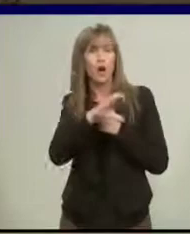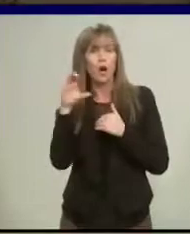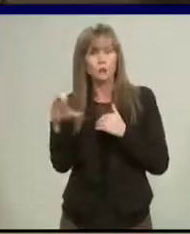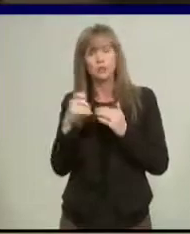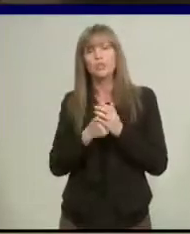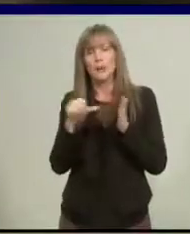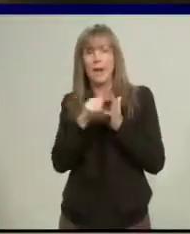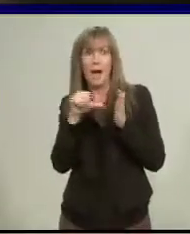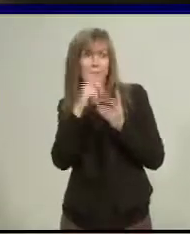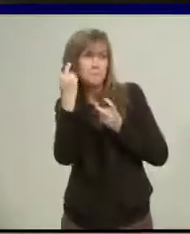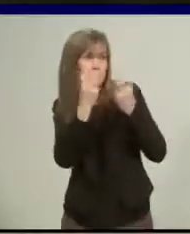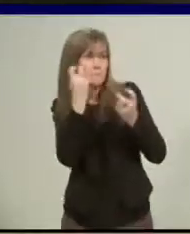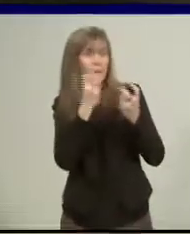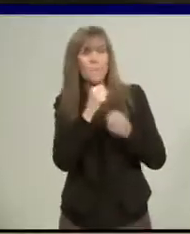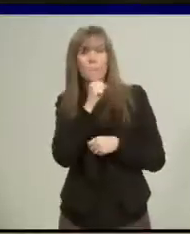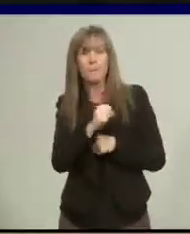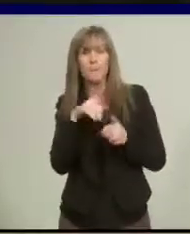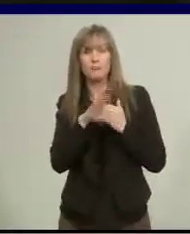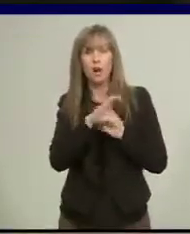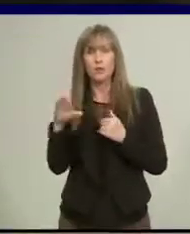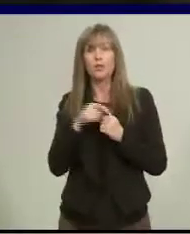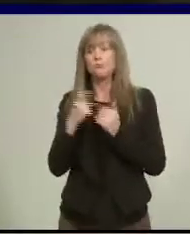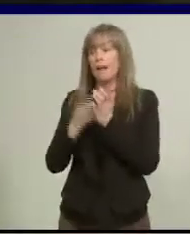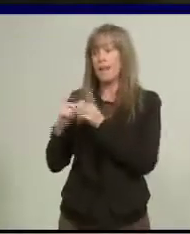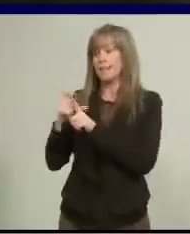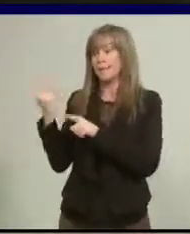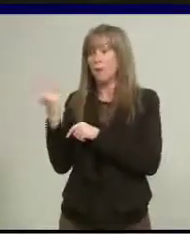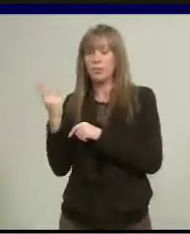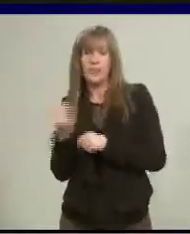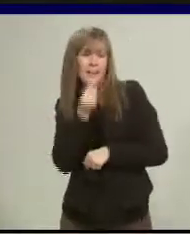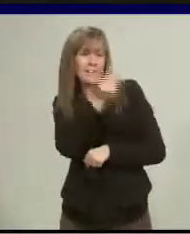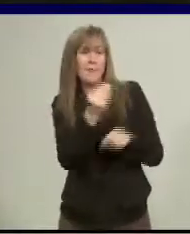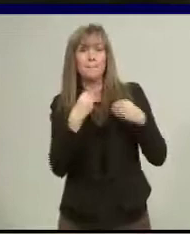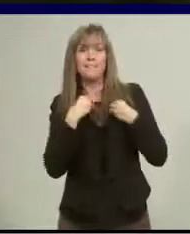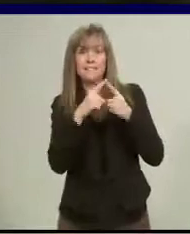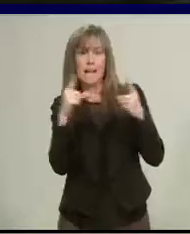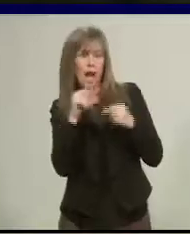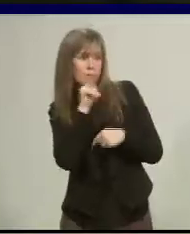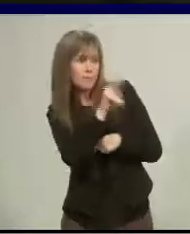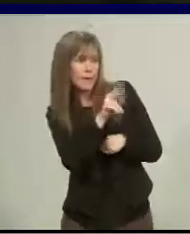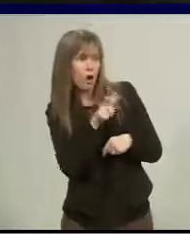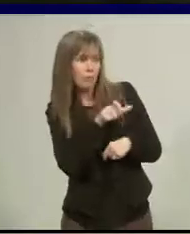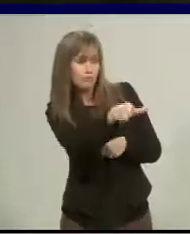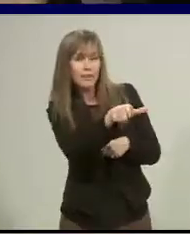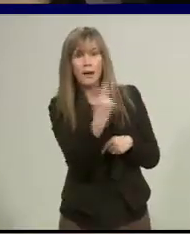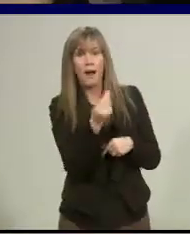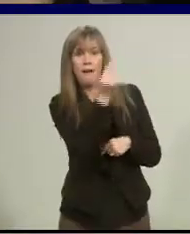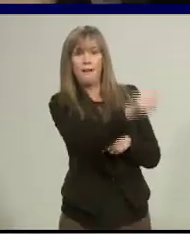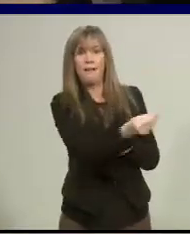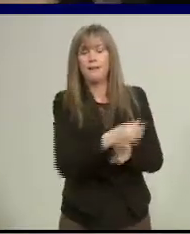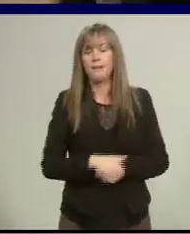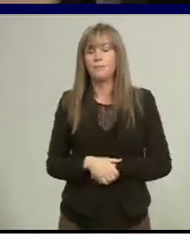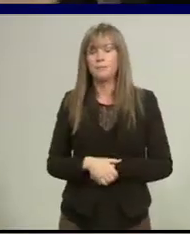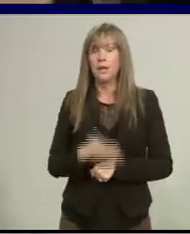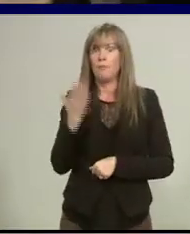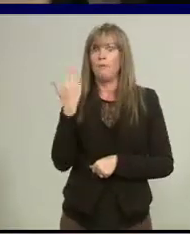no easy feat. Rhiannon and Deborah now bravely hand out business cards to potential stars they see in the street. First of all,